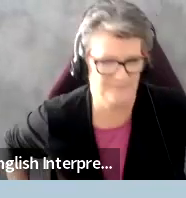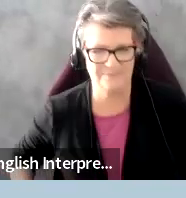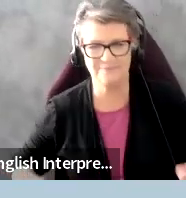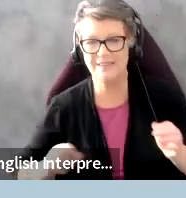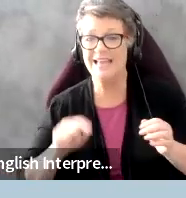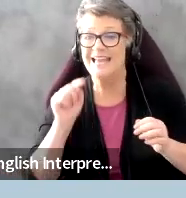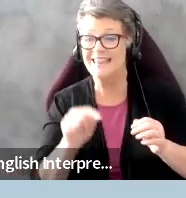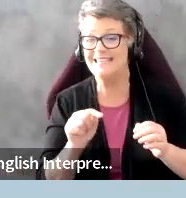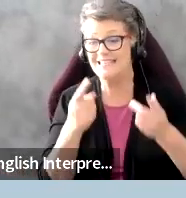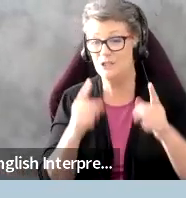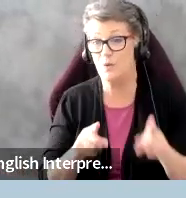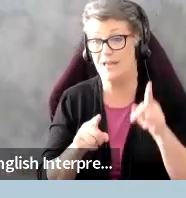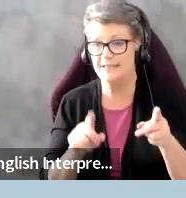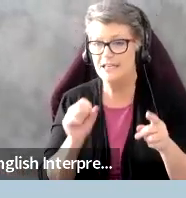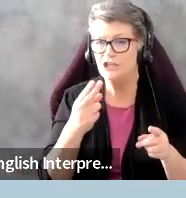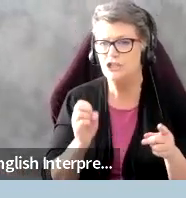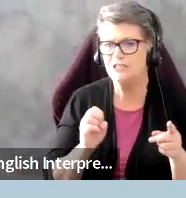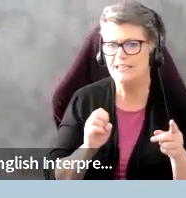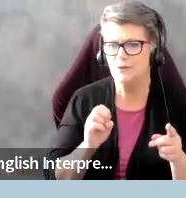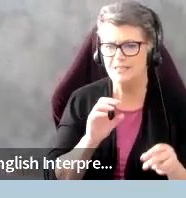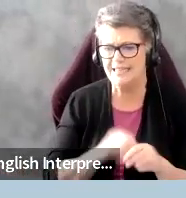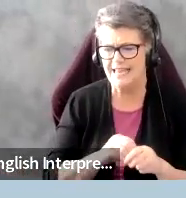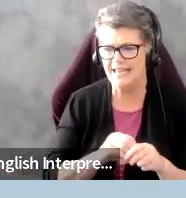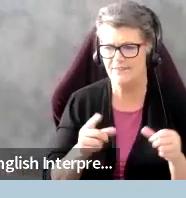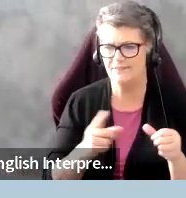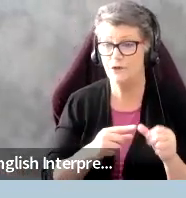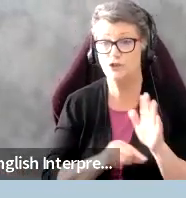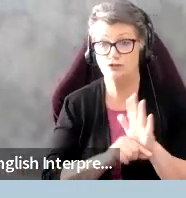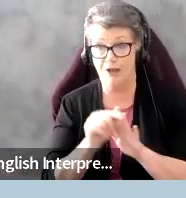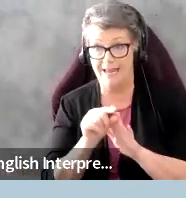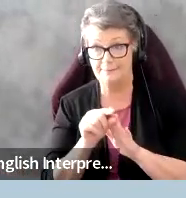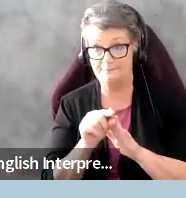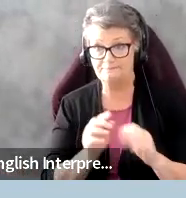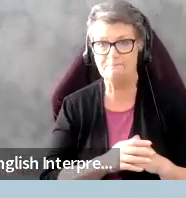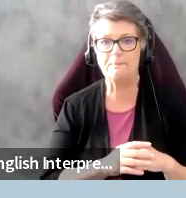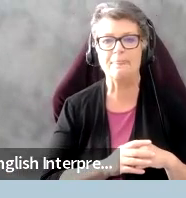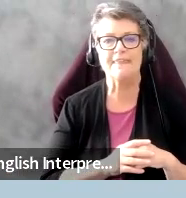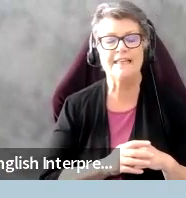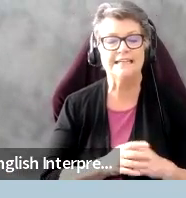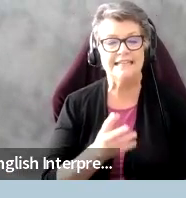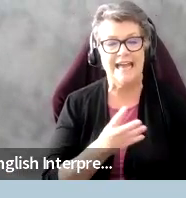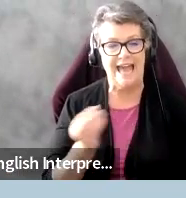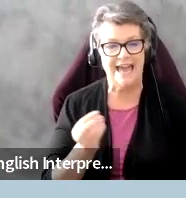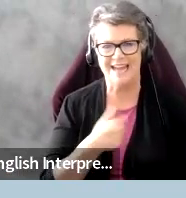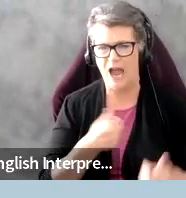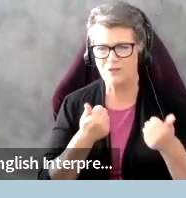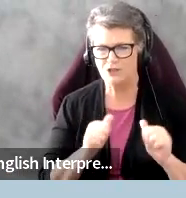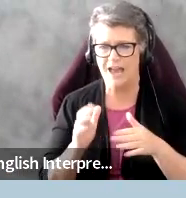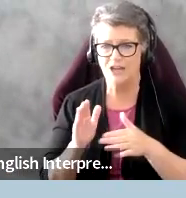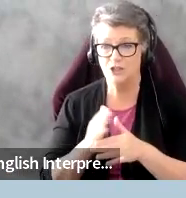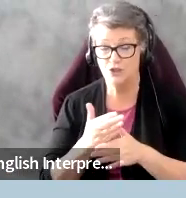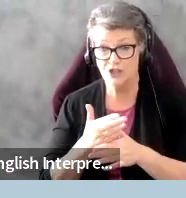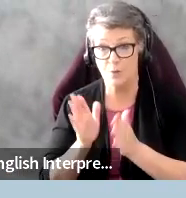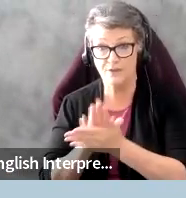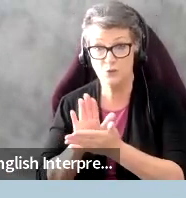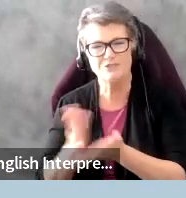This is when she was in first grade. And I was trying to share with school that she